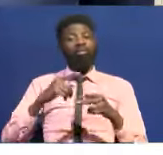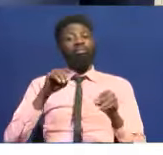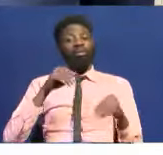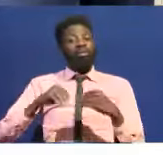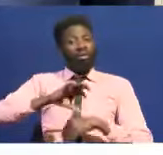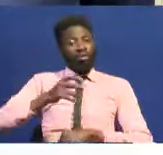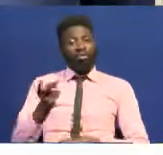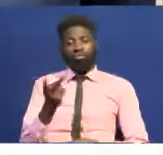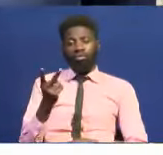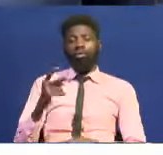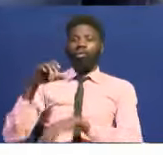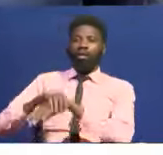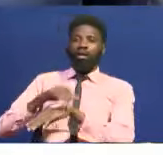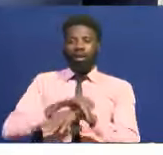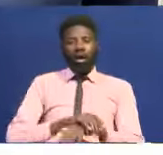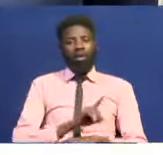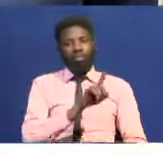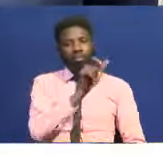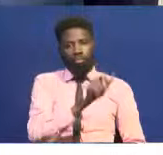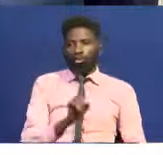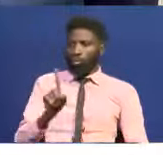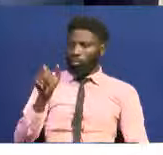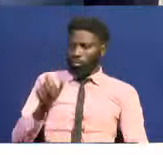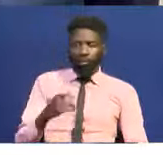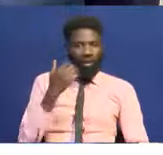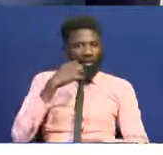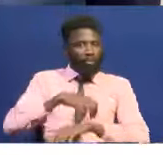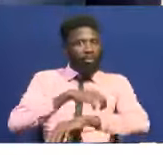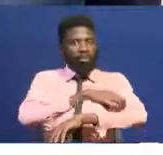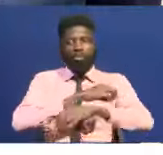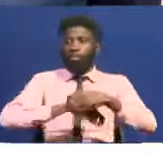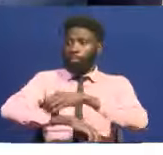in contact with an infected person or contaminated